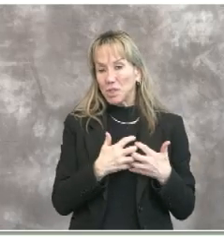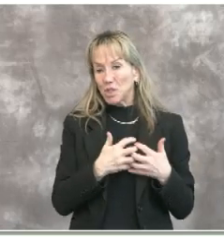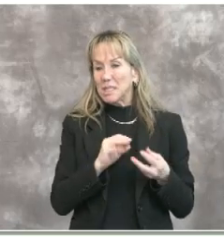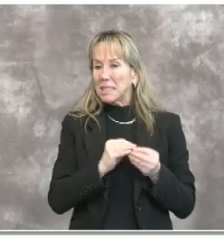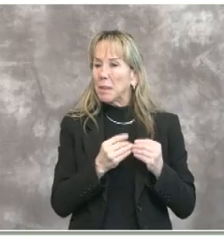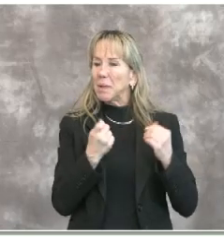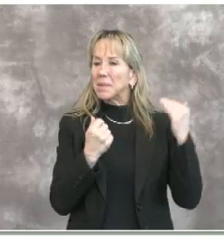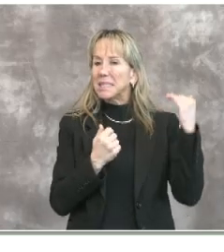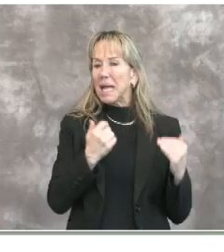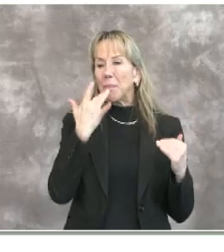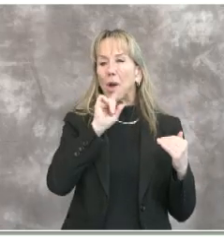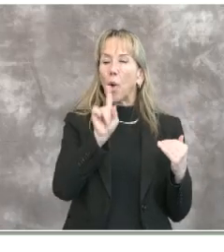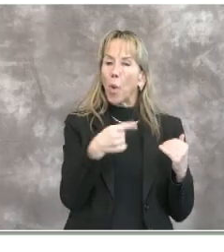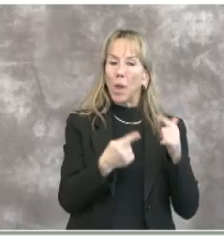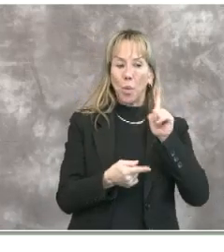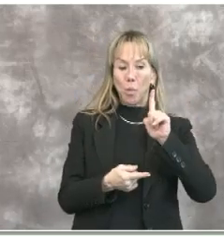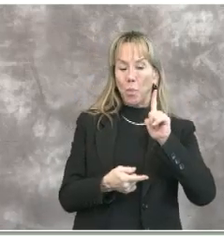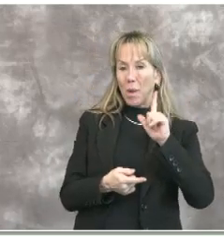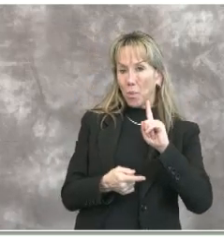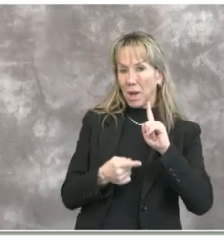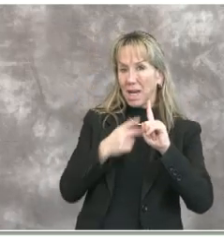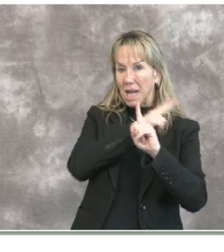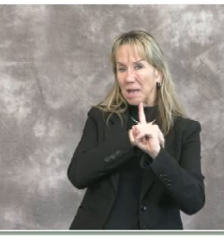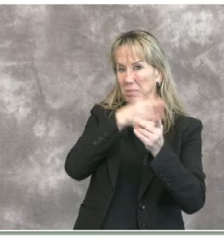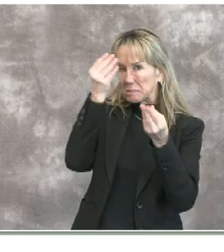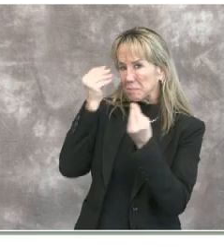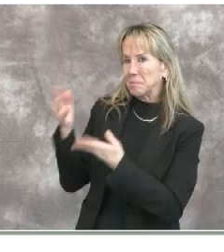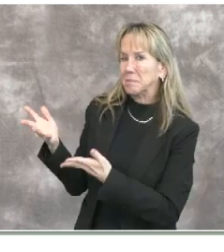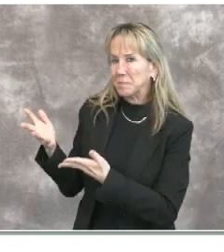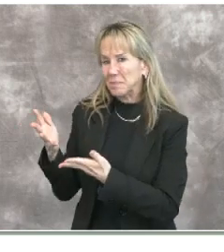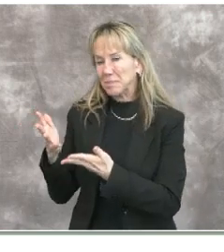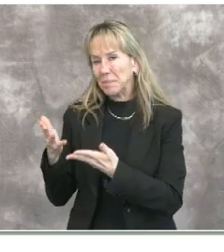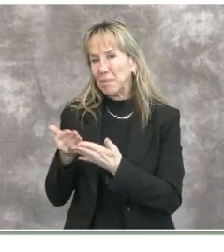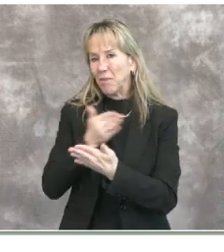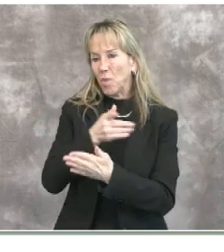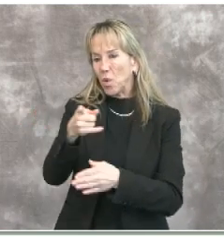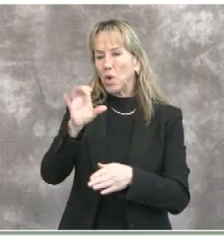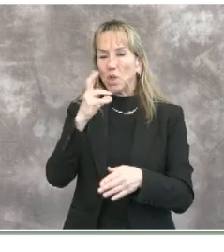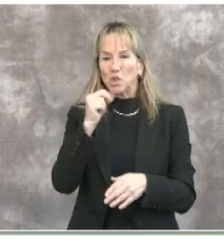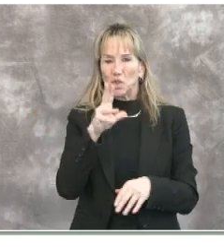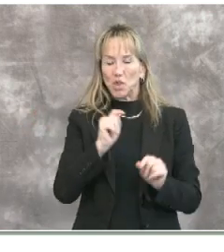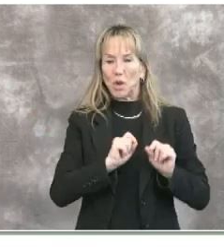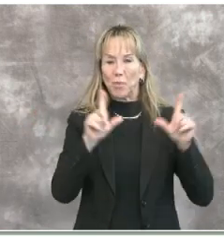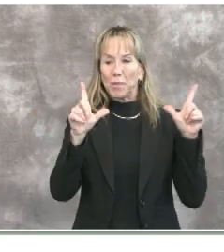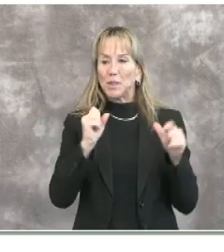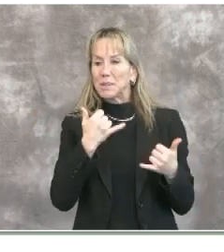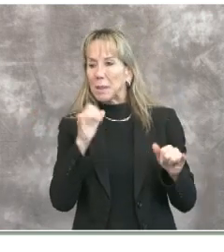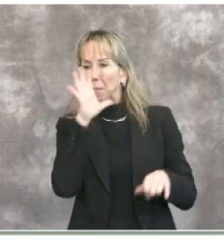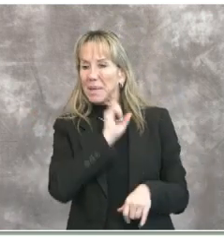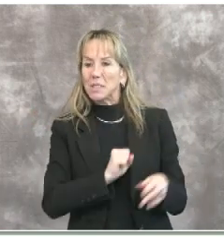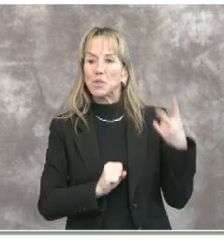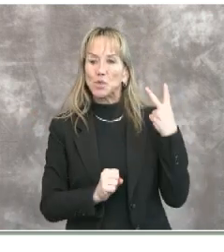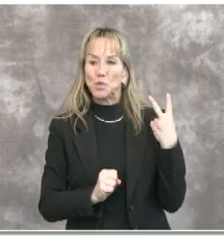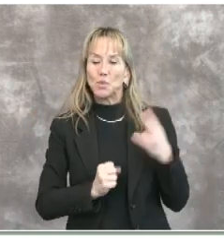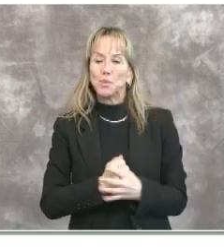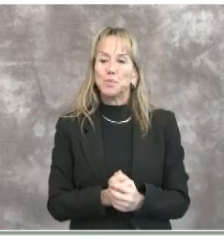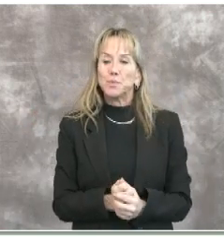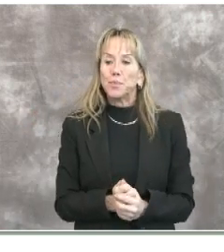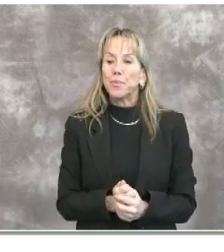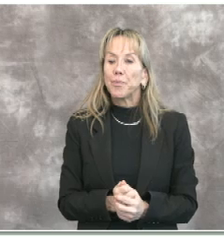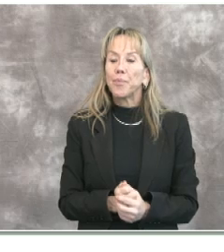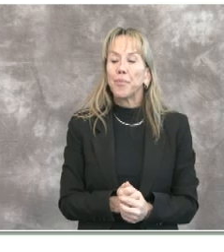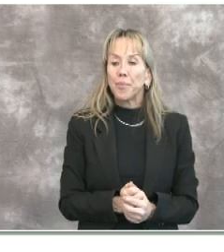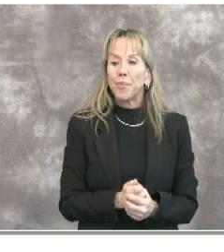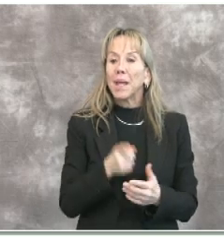21 of 23 hospitals reported when we pulled this chart. We do see a slight increase in the number ready to deploy from the county. These represent those coming back from being